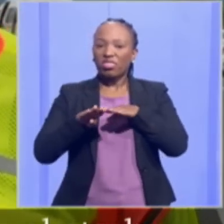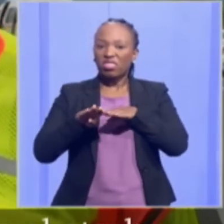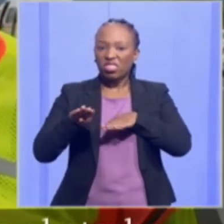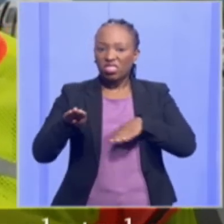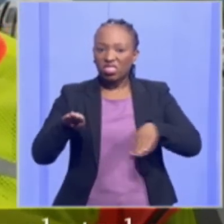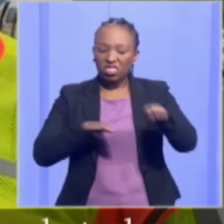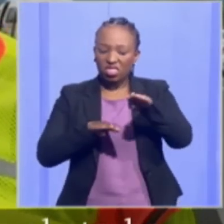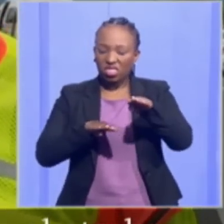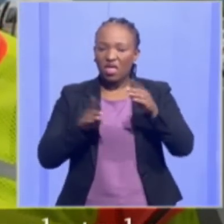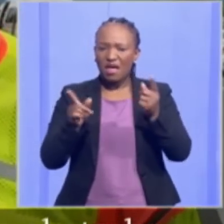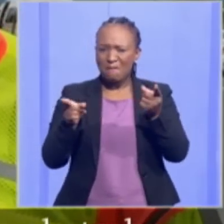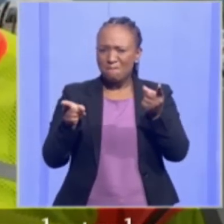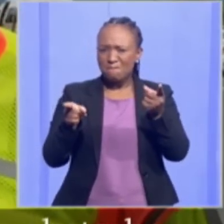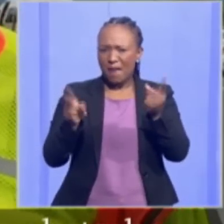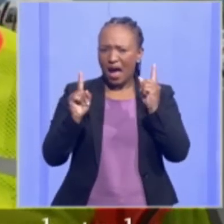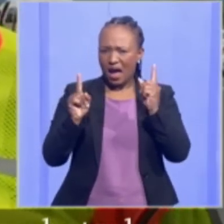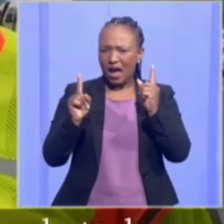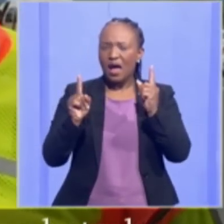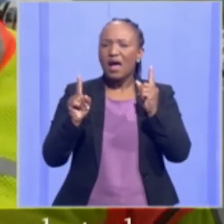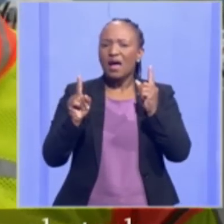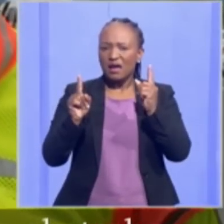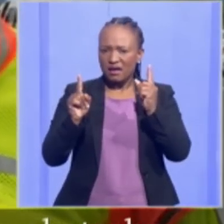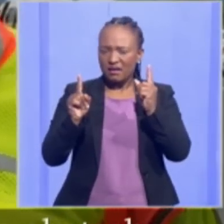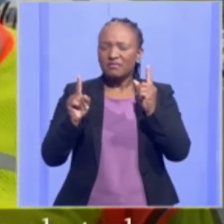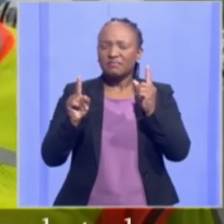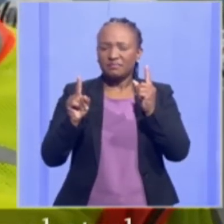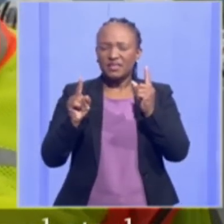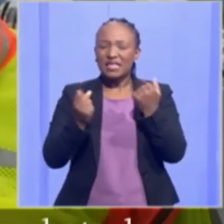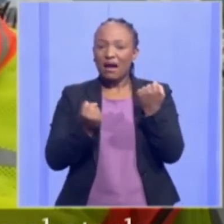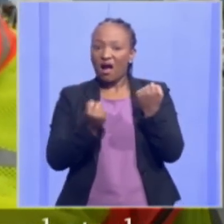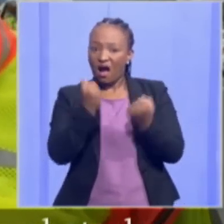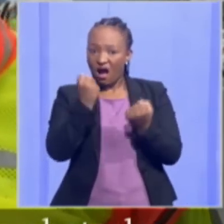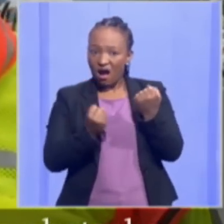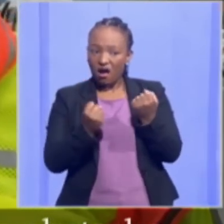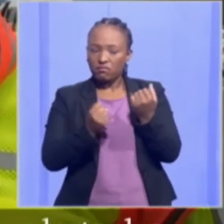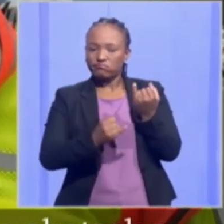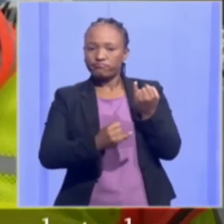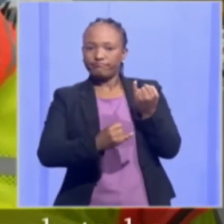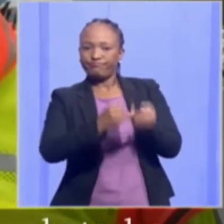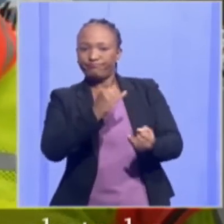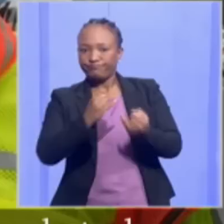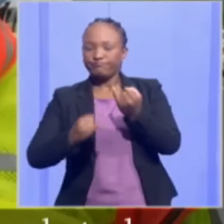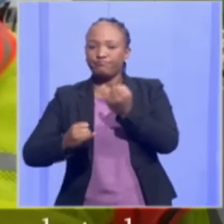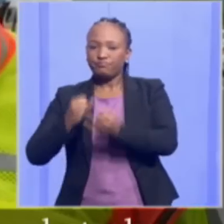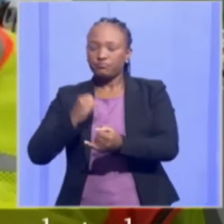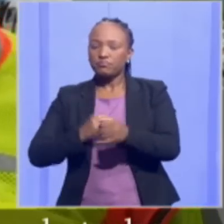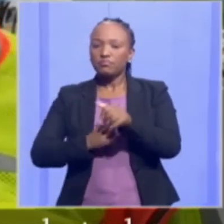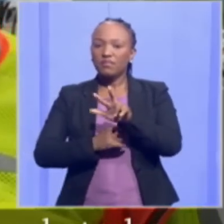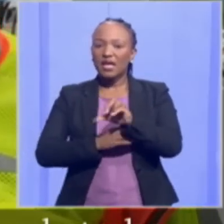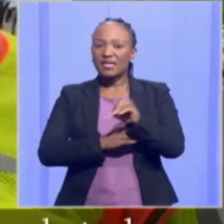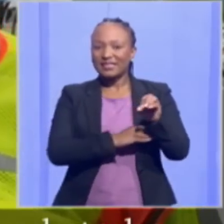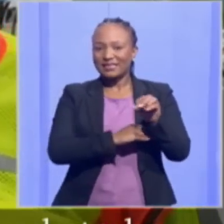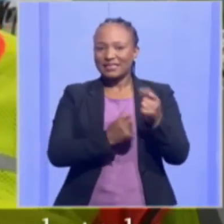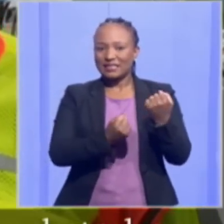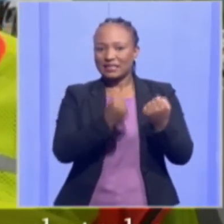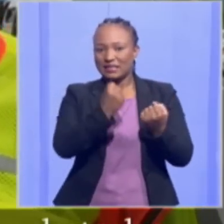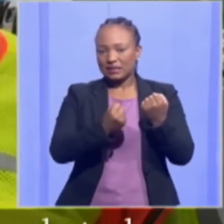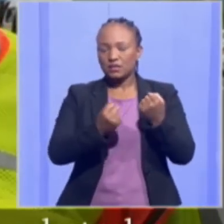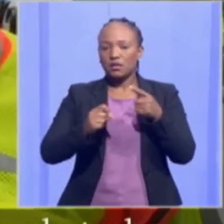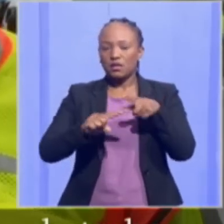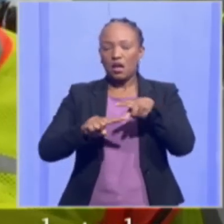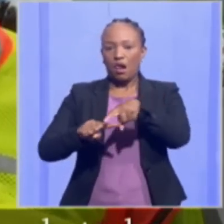to defaults or defects on their vehicles, while 800 vehicles have so far been being